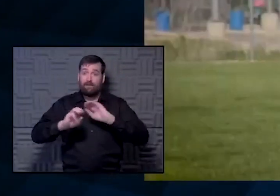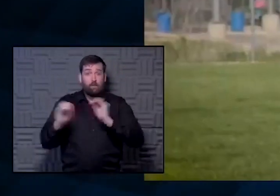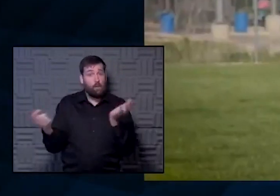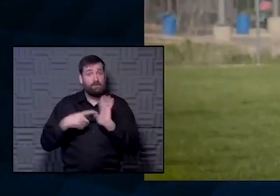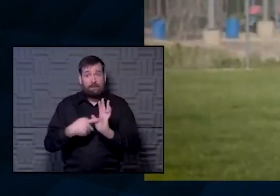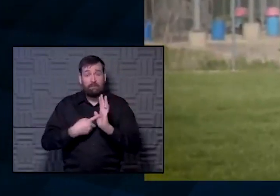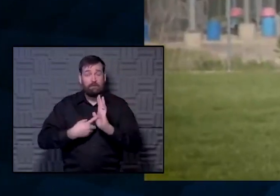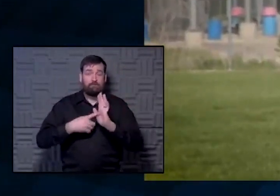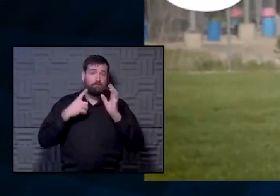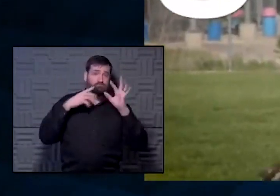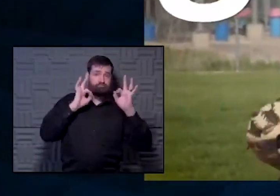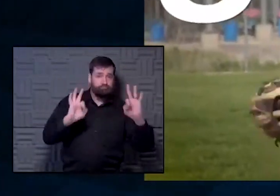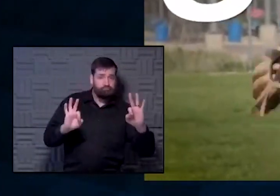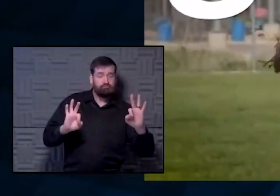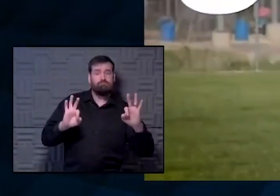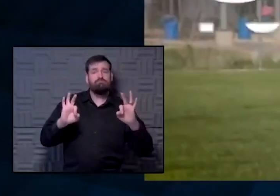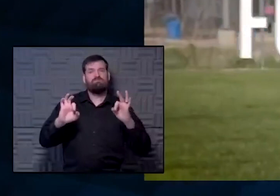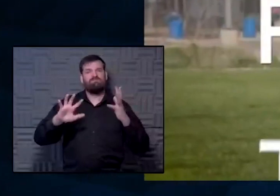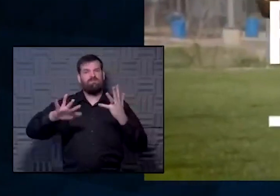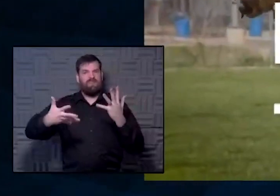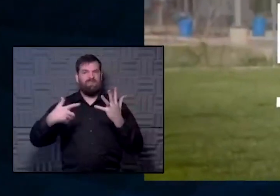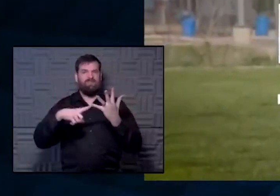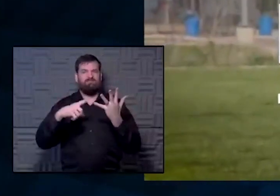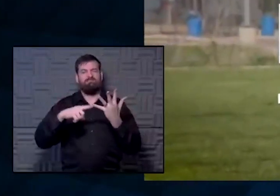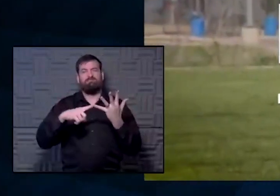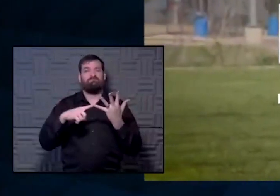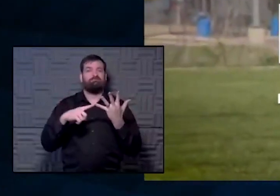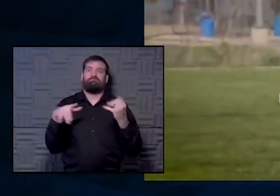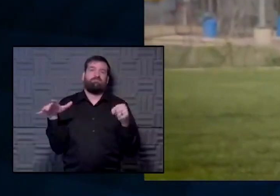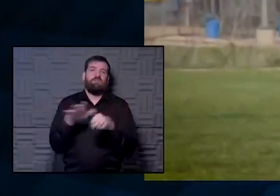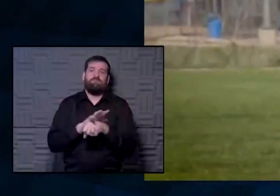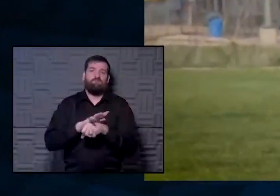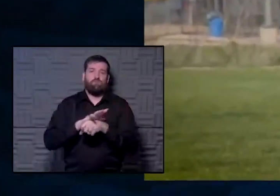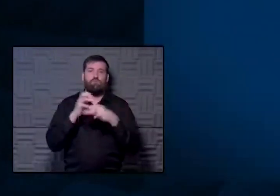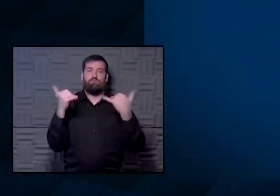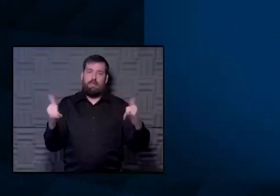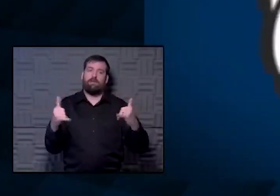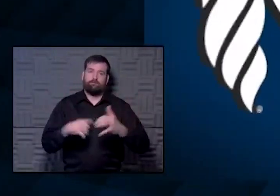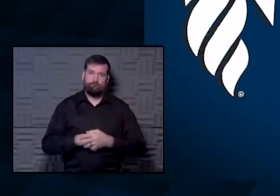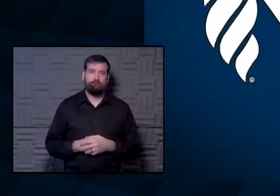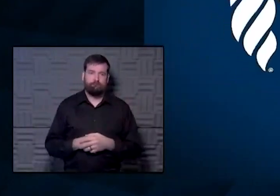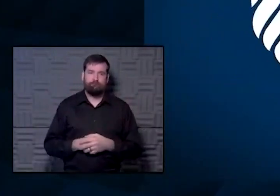doing well, advance into step 5. Step 5 is full return to play.